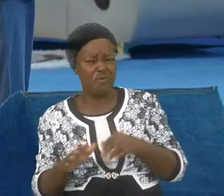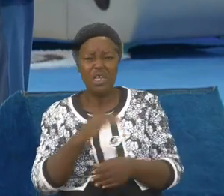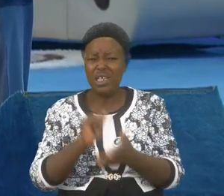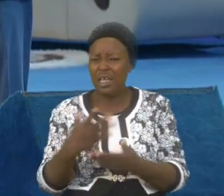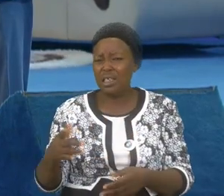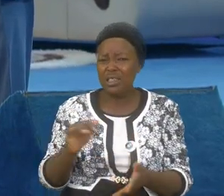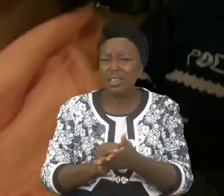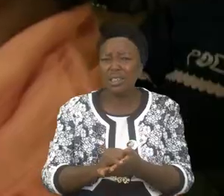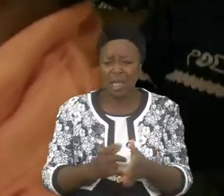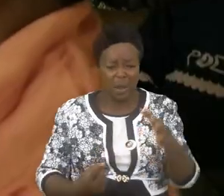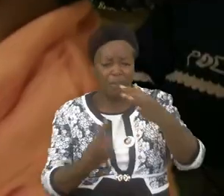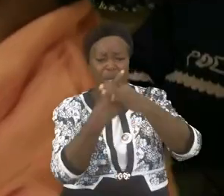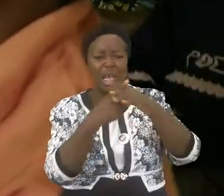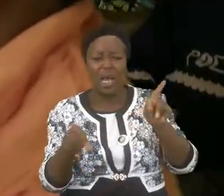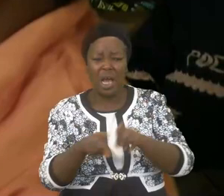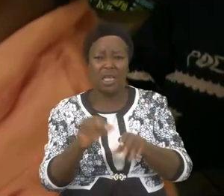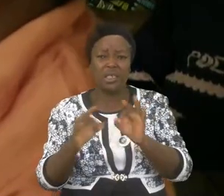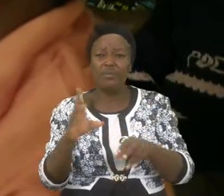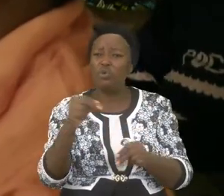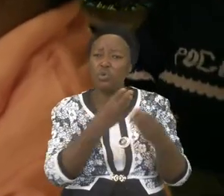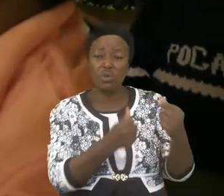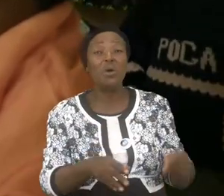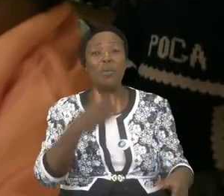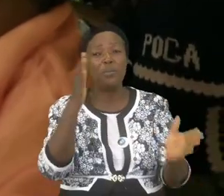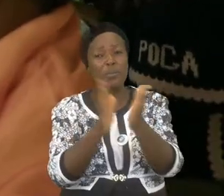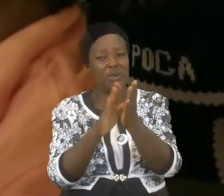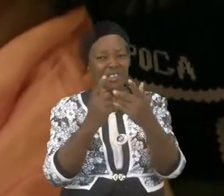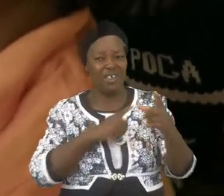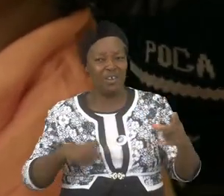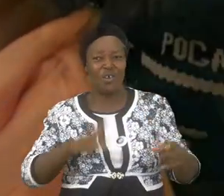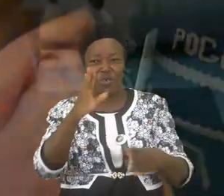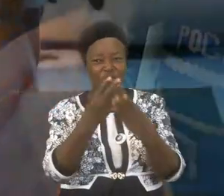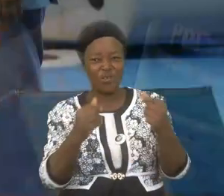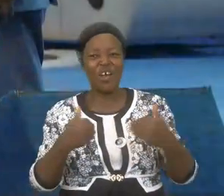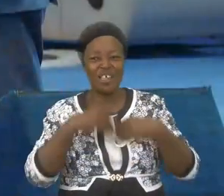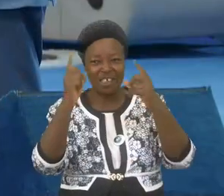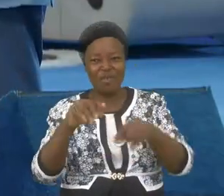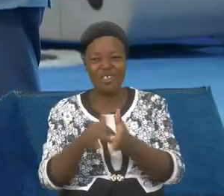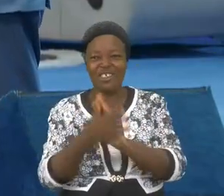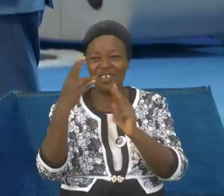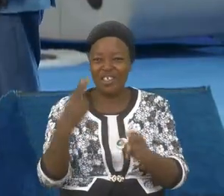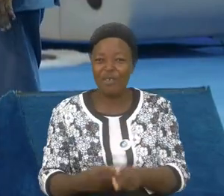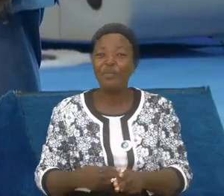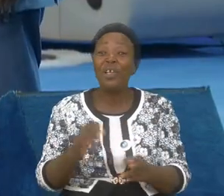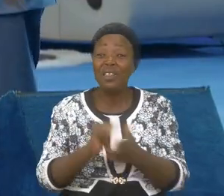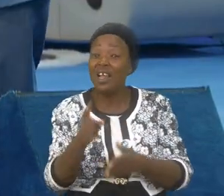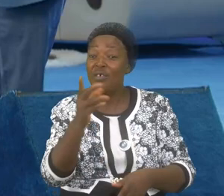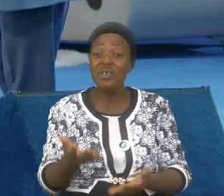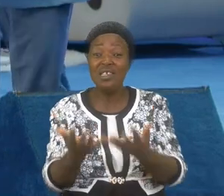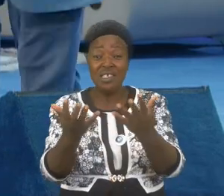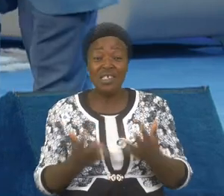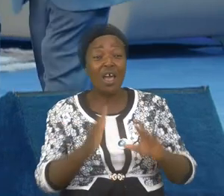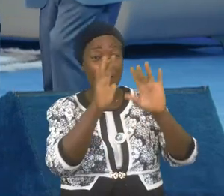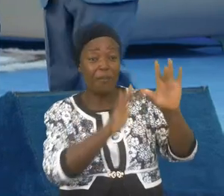your solution has come. That they would desire mercies of the God of heaven concerning the secret,